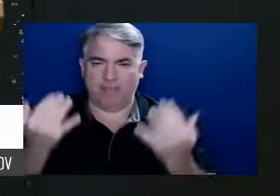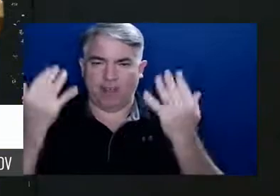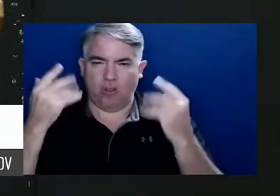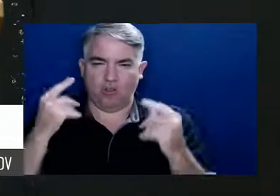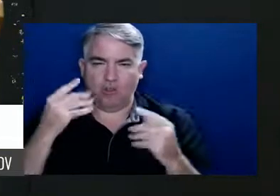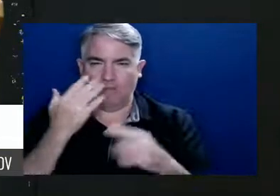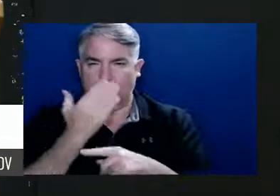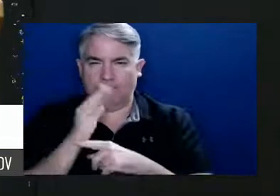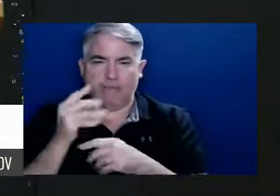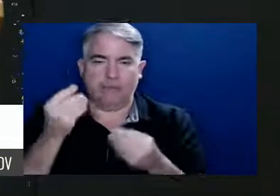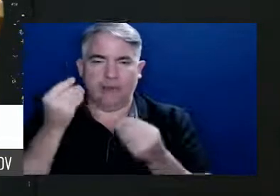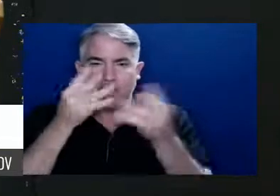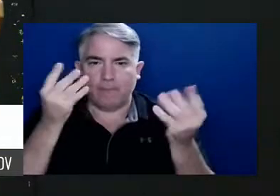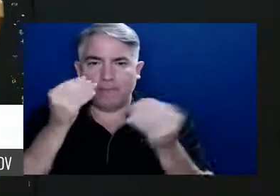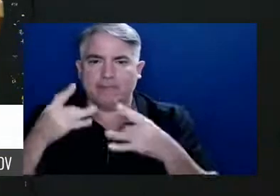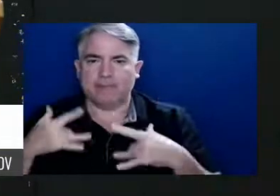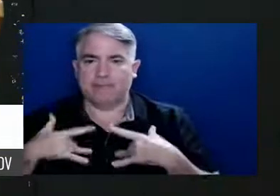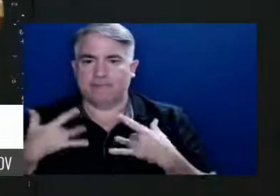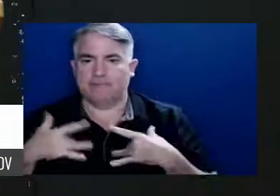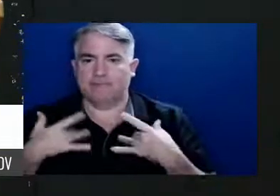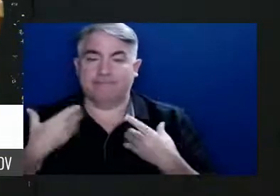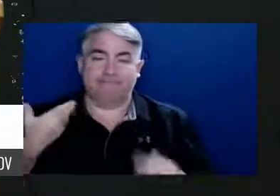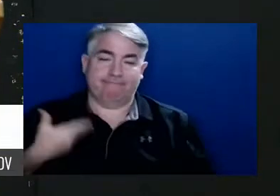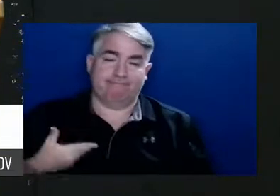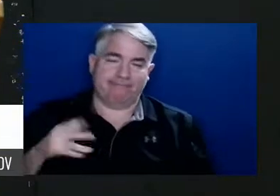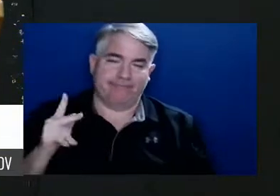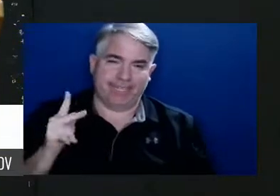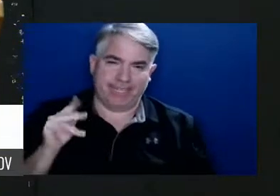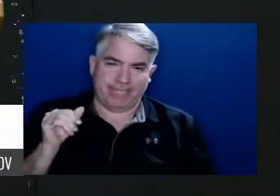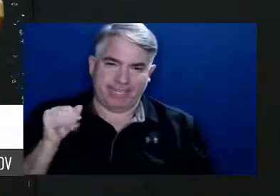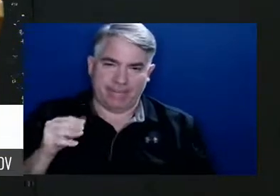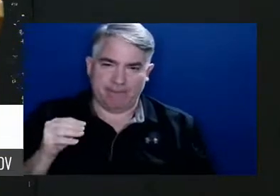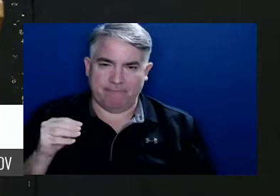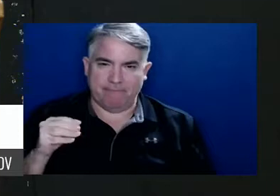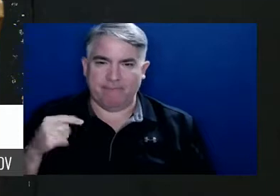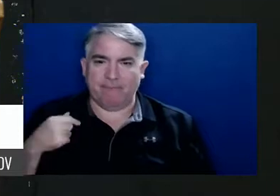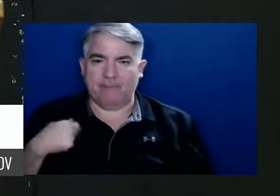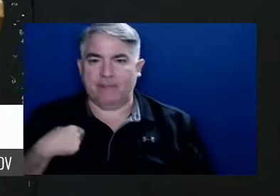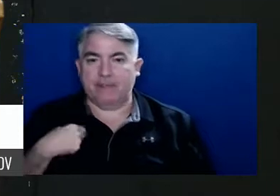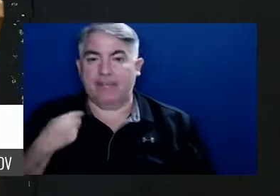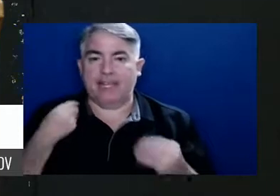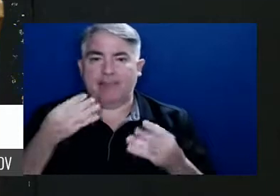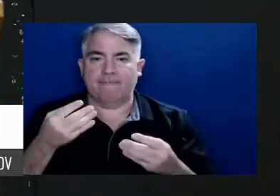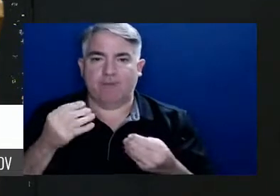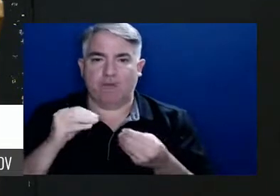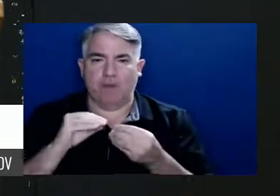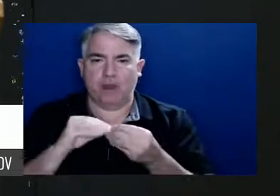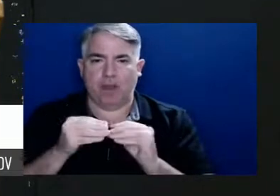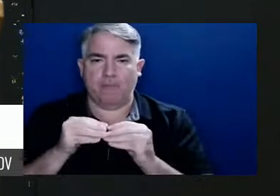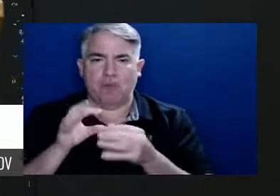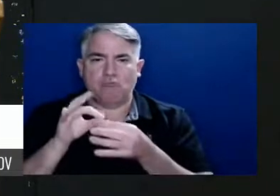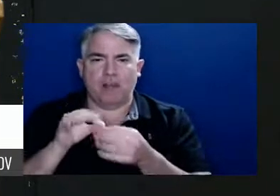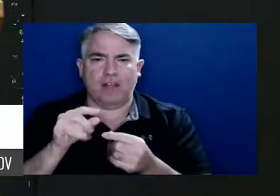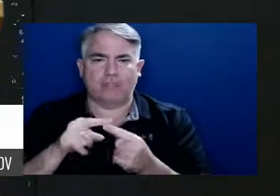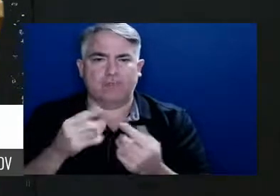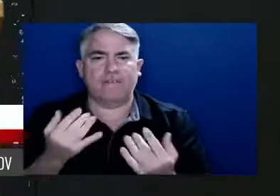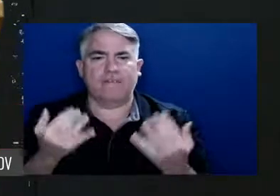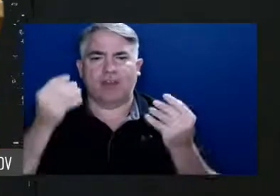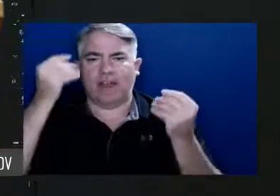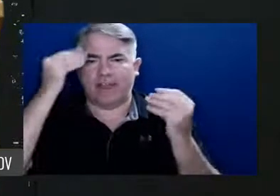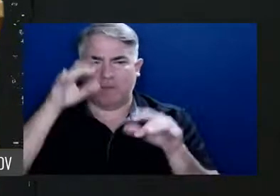Team 1. Let me first bring you up to the latest numbers regarding the Dixie Fire. The Dixie Fire is currently at